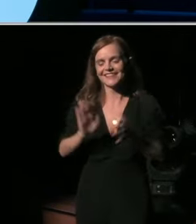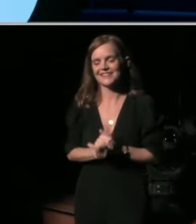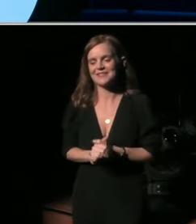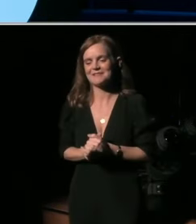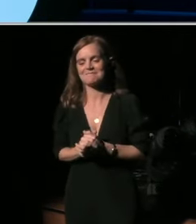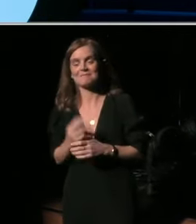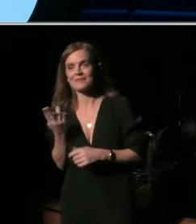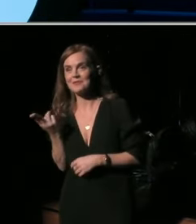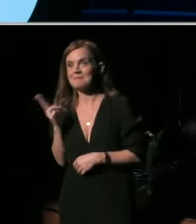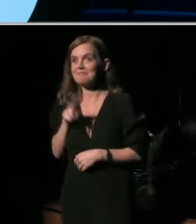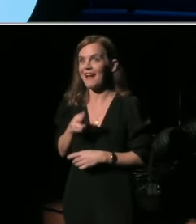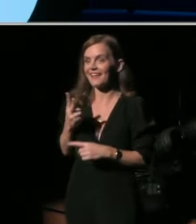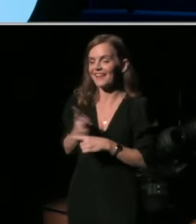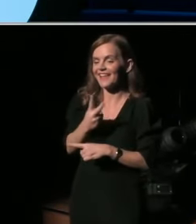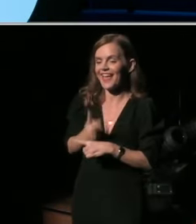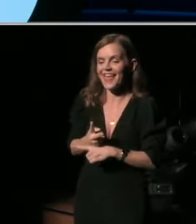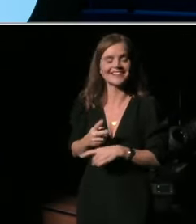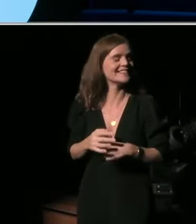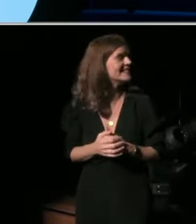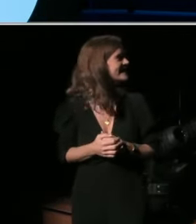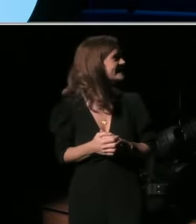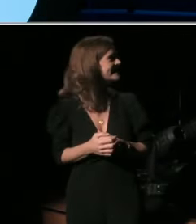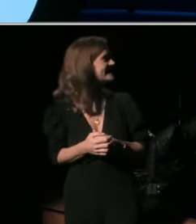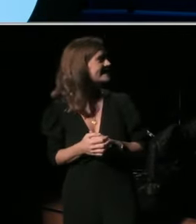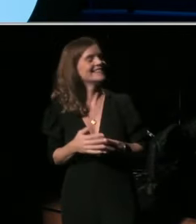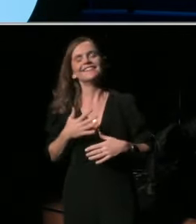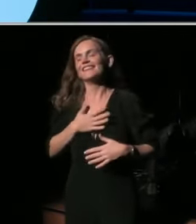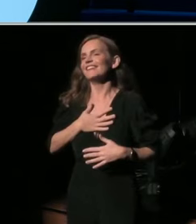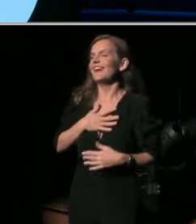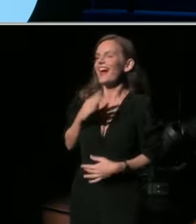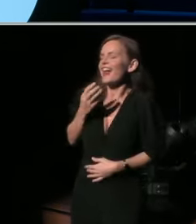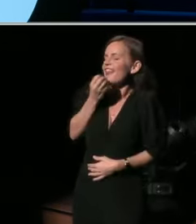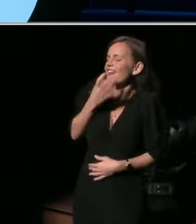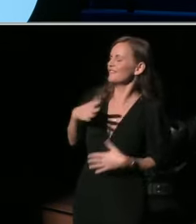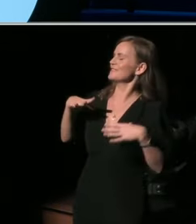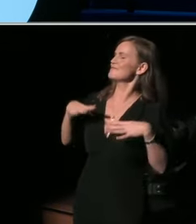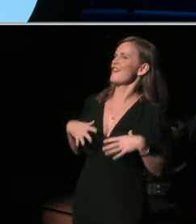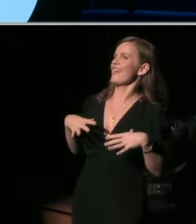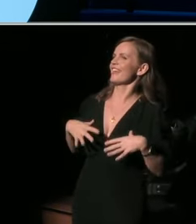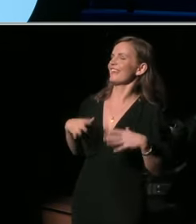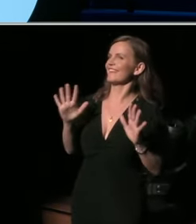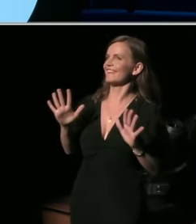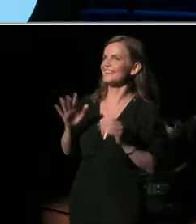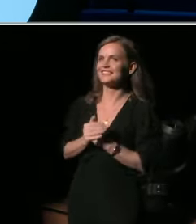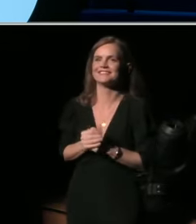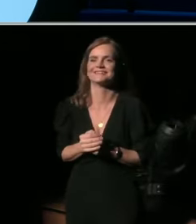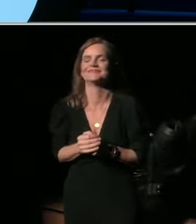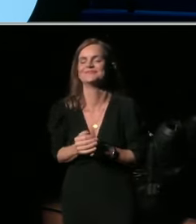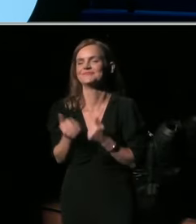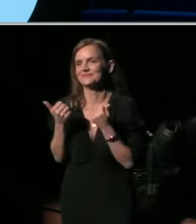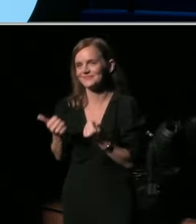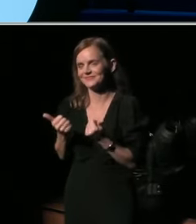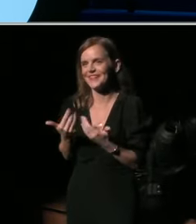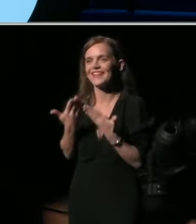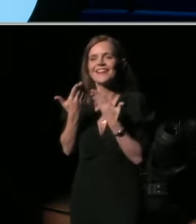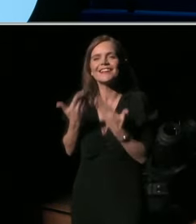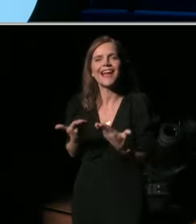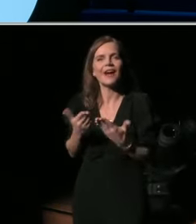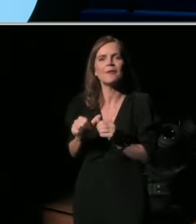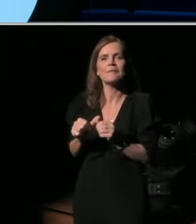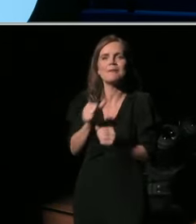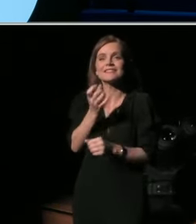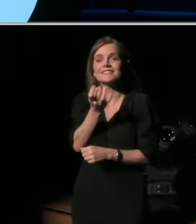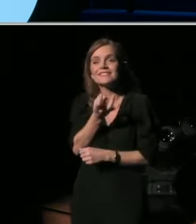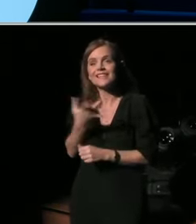We're back again. Another way! Yes. And now for the best single